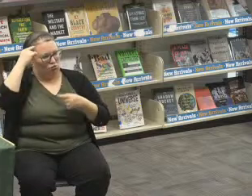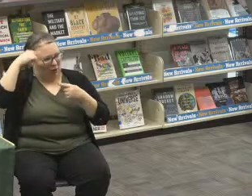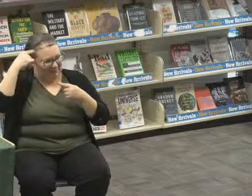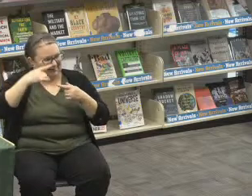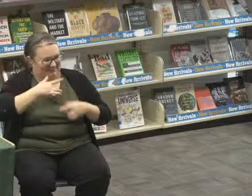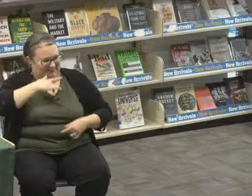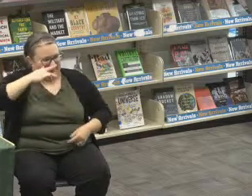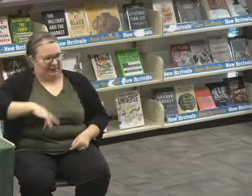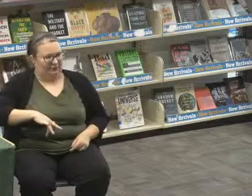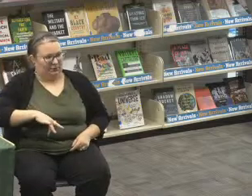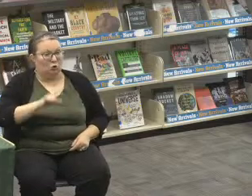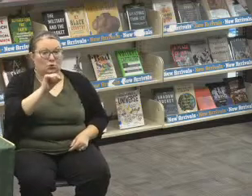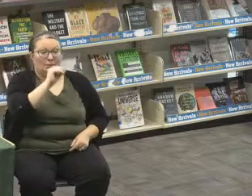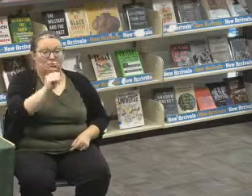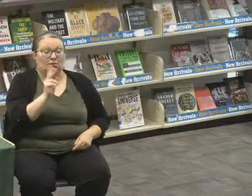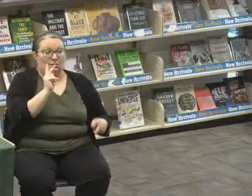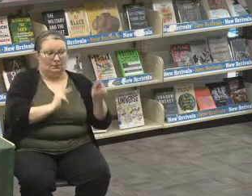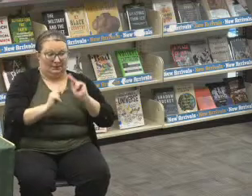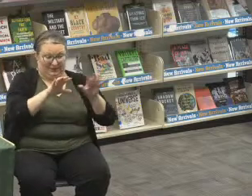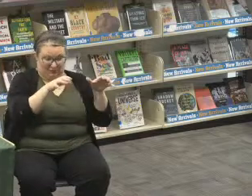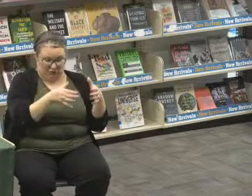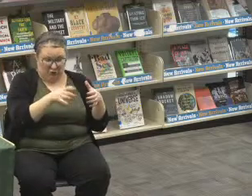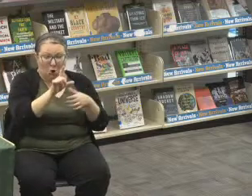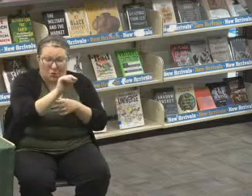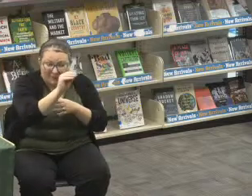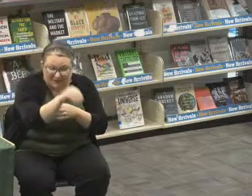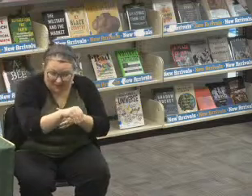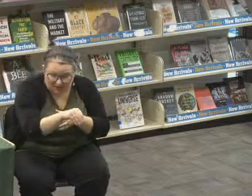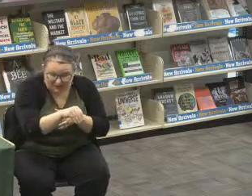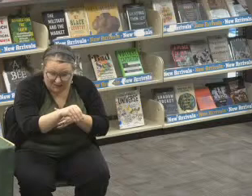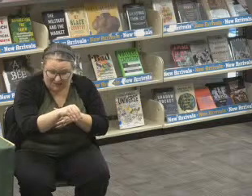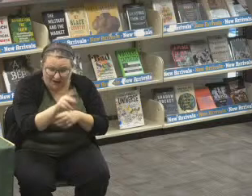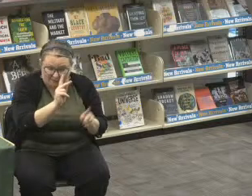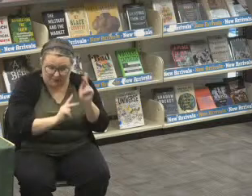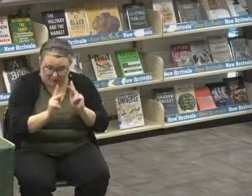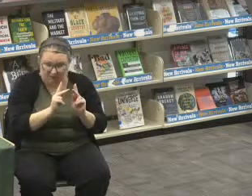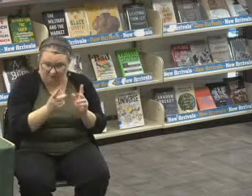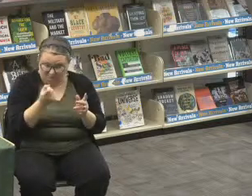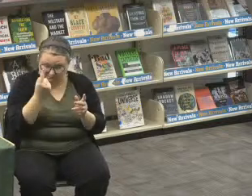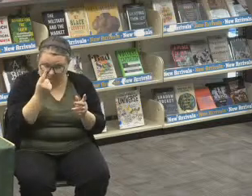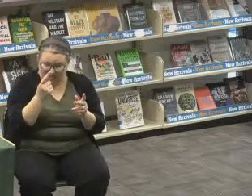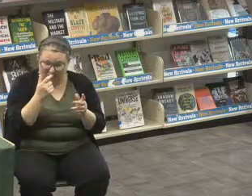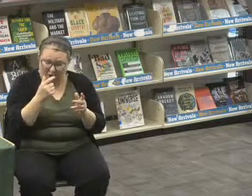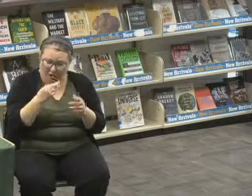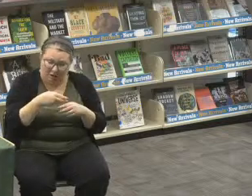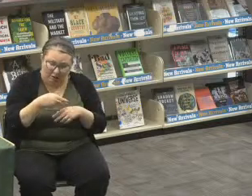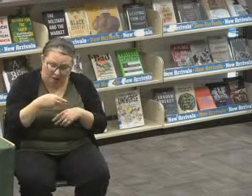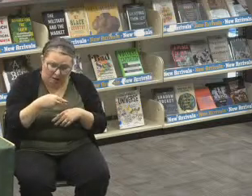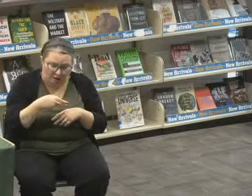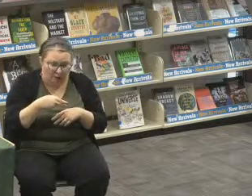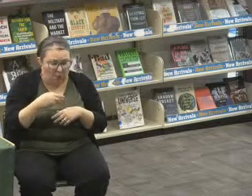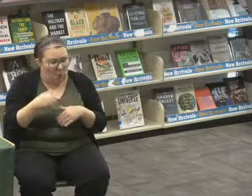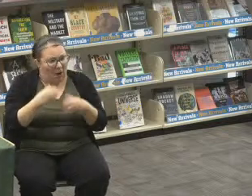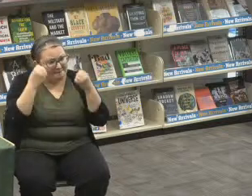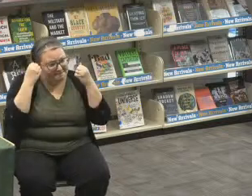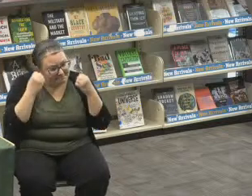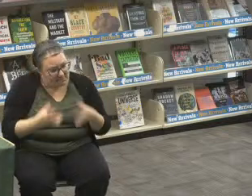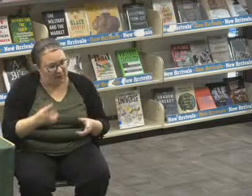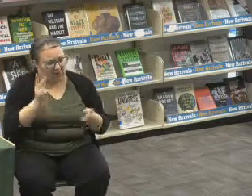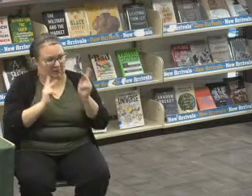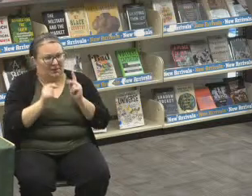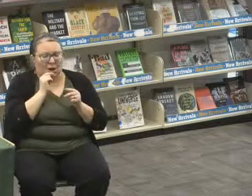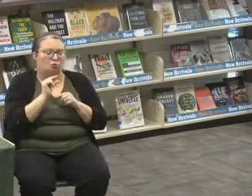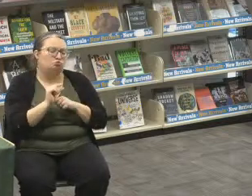So 20% of the population, 20% of the population, that's a lot of people. That's not